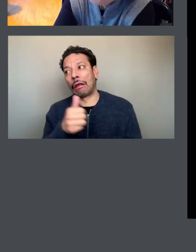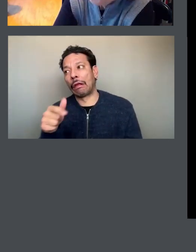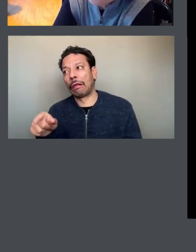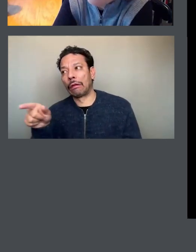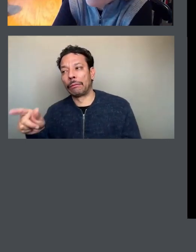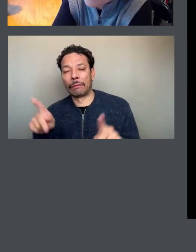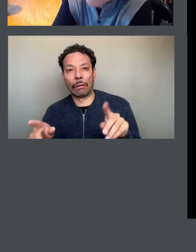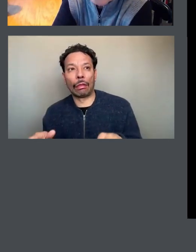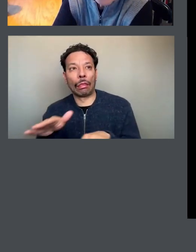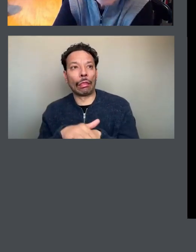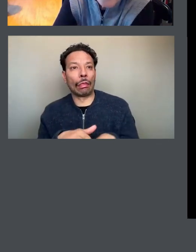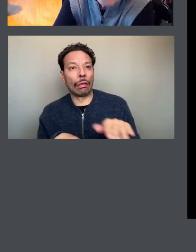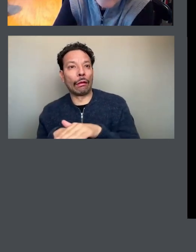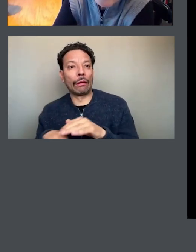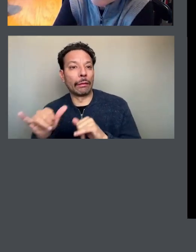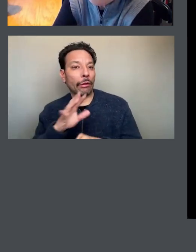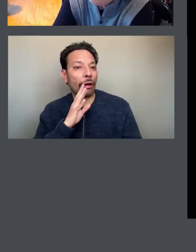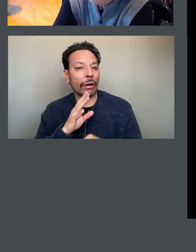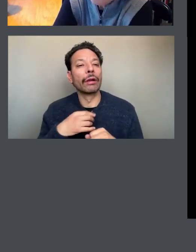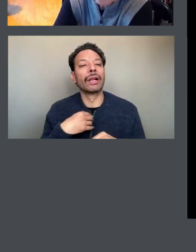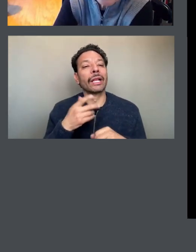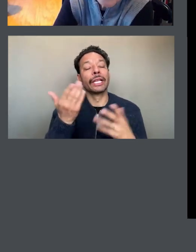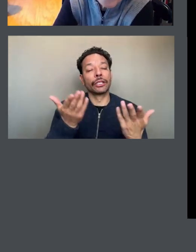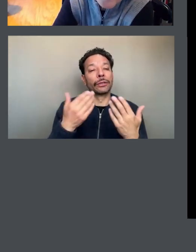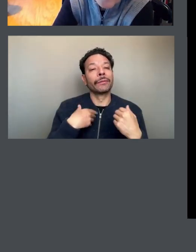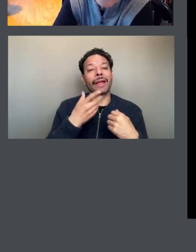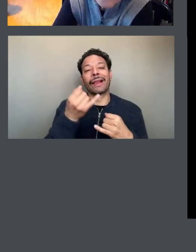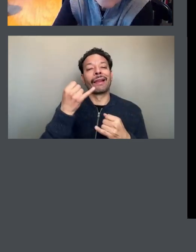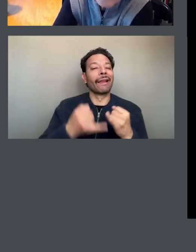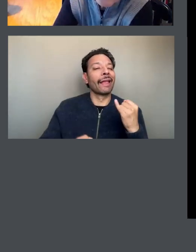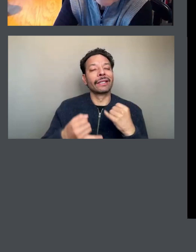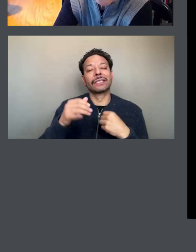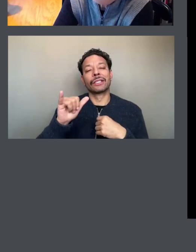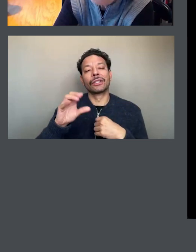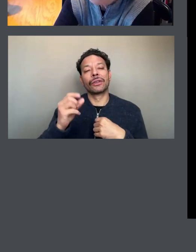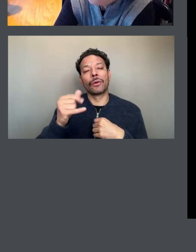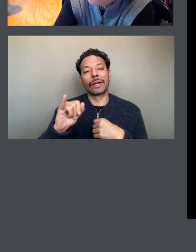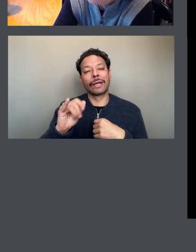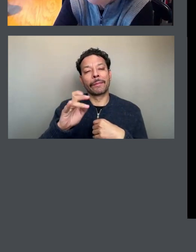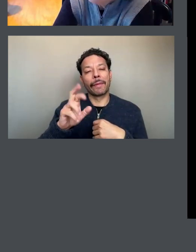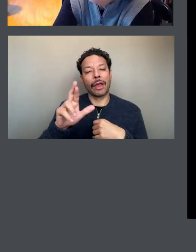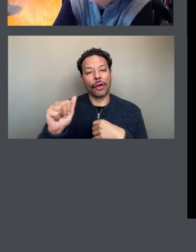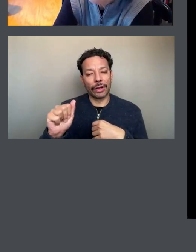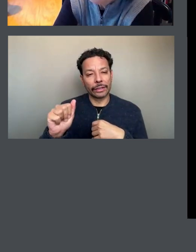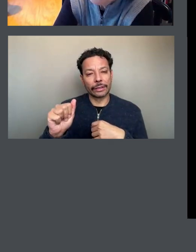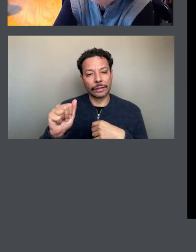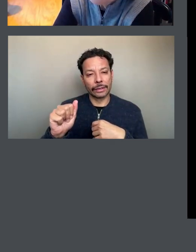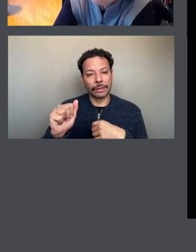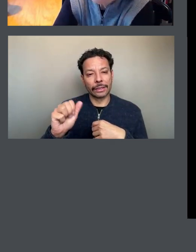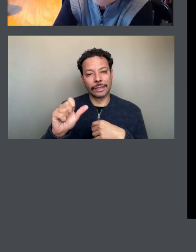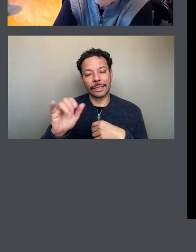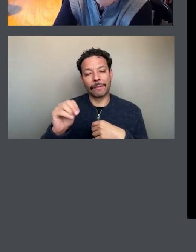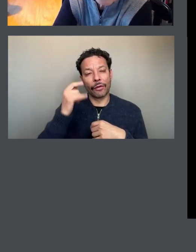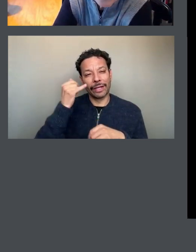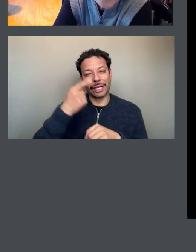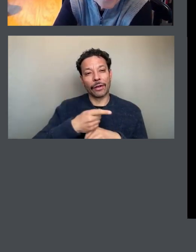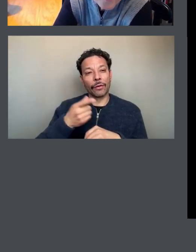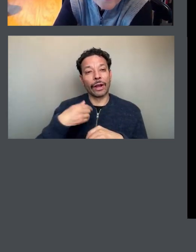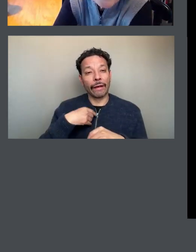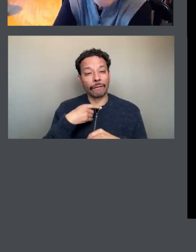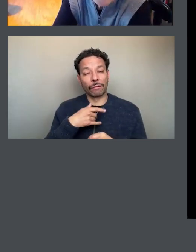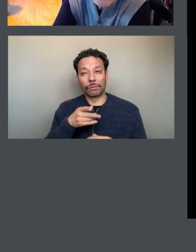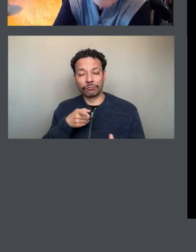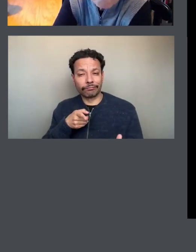So so here's my last Yogi Bearism for the day. When you come to a fork in the